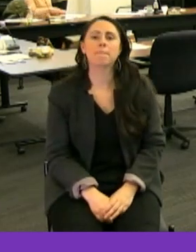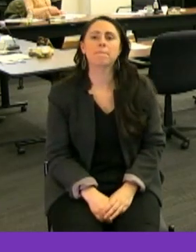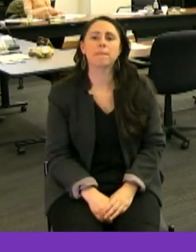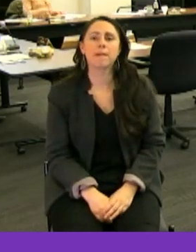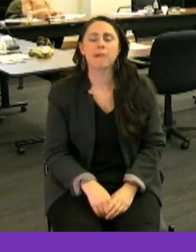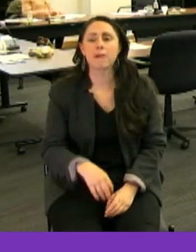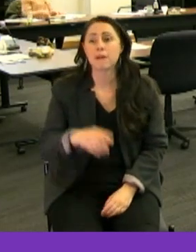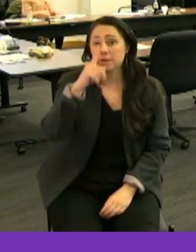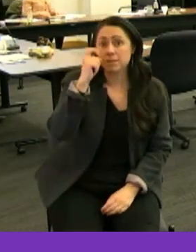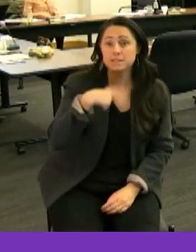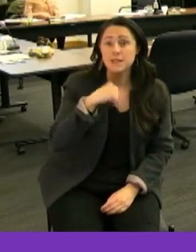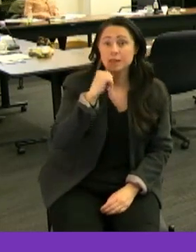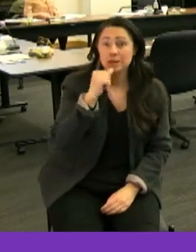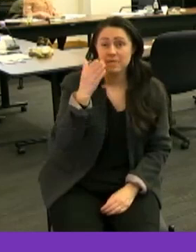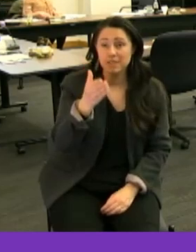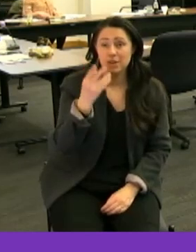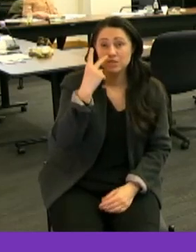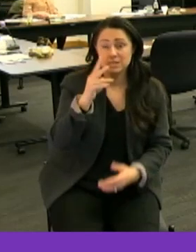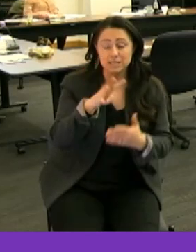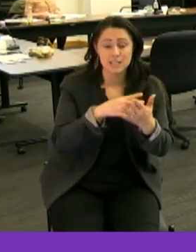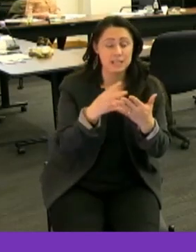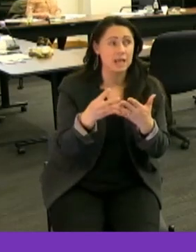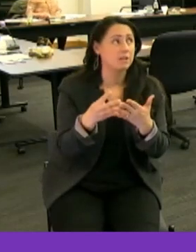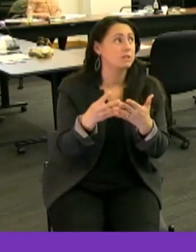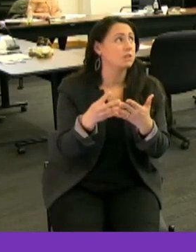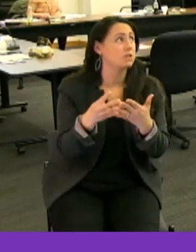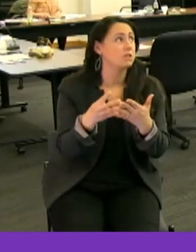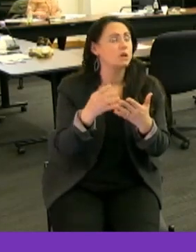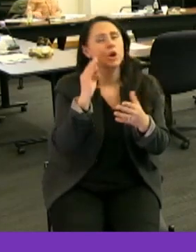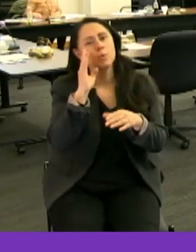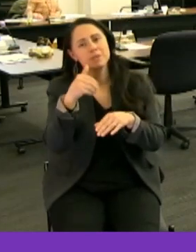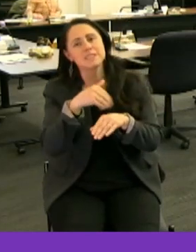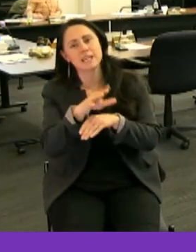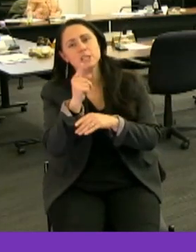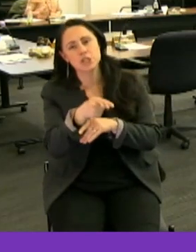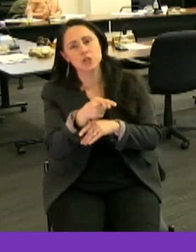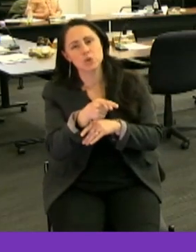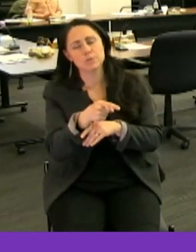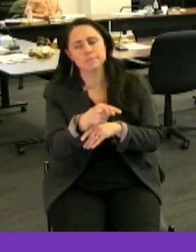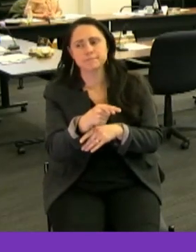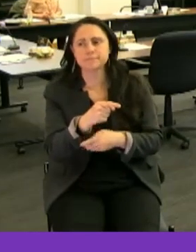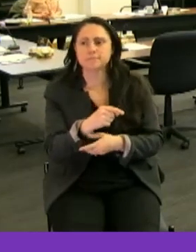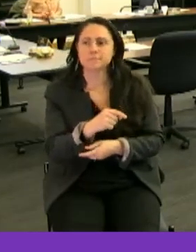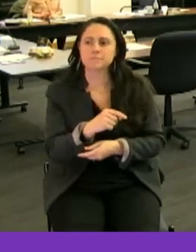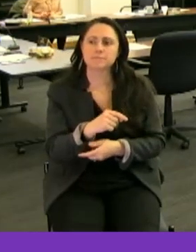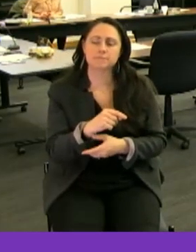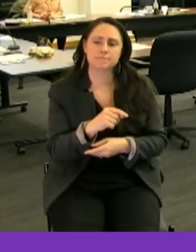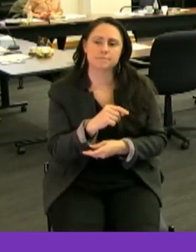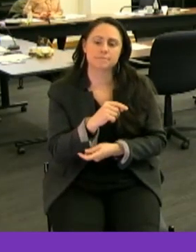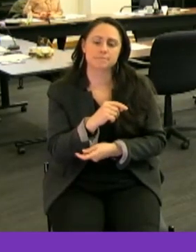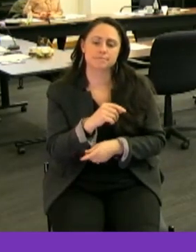I am not there to see the calendar, is it emailed to me or?